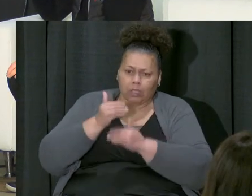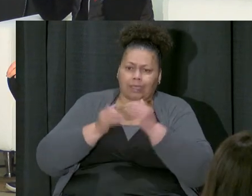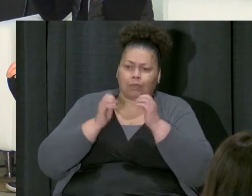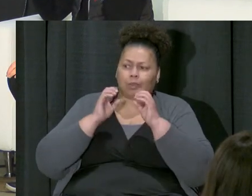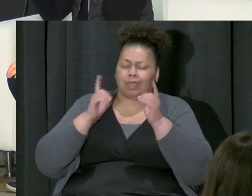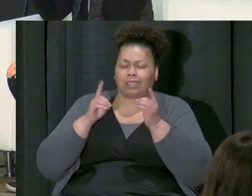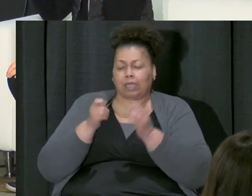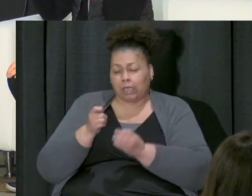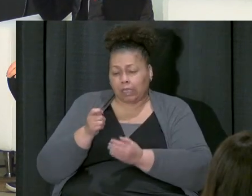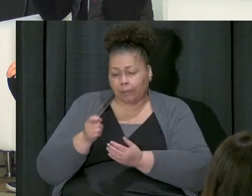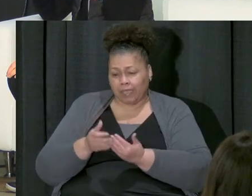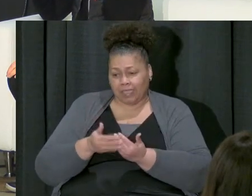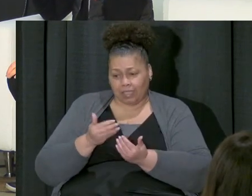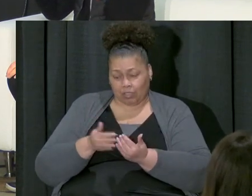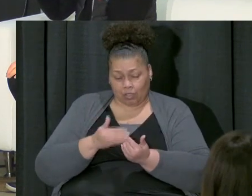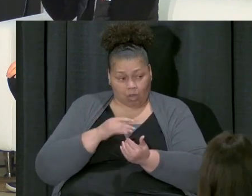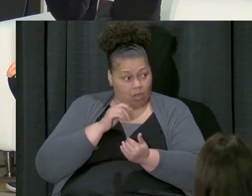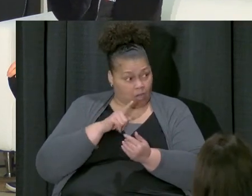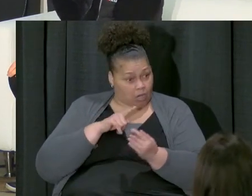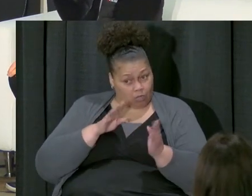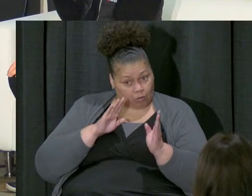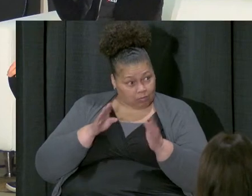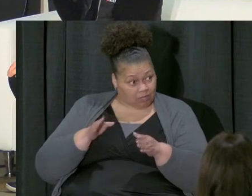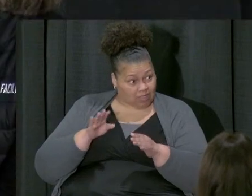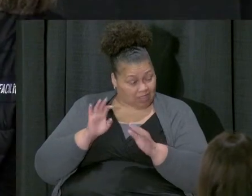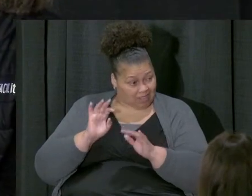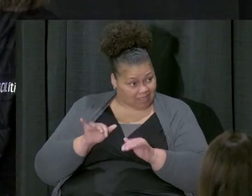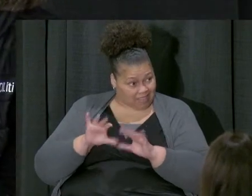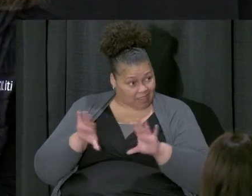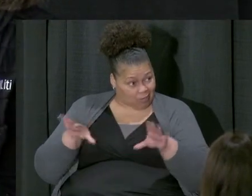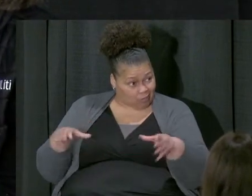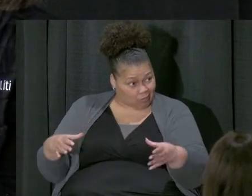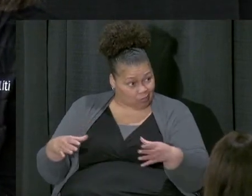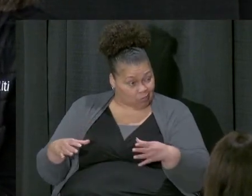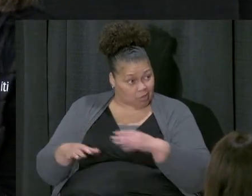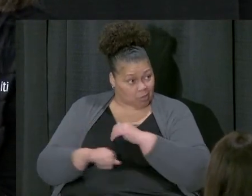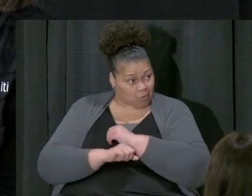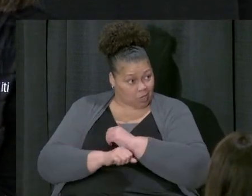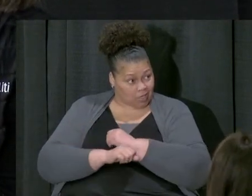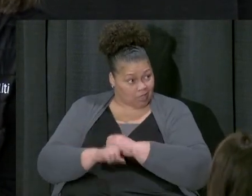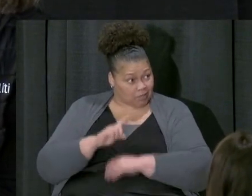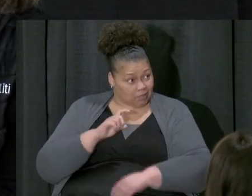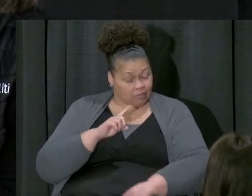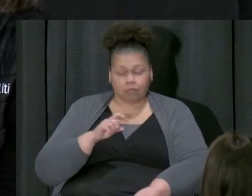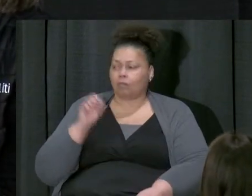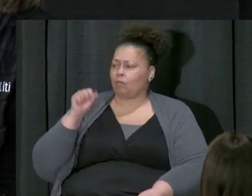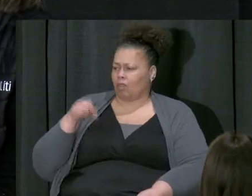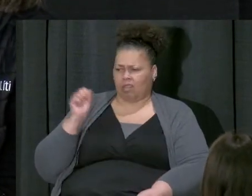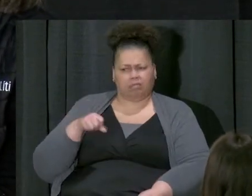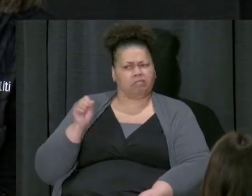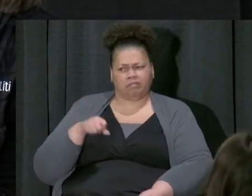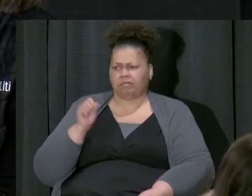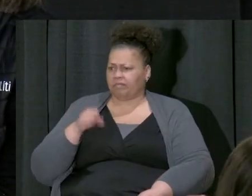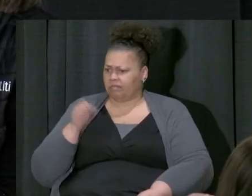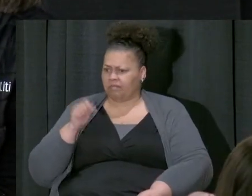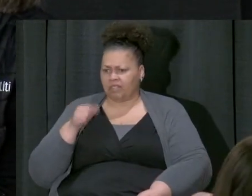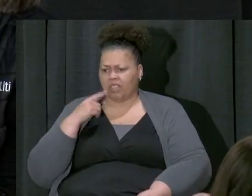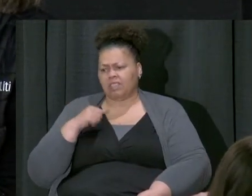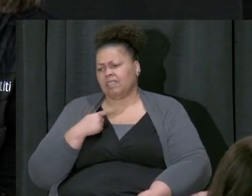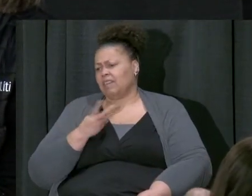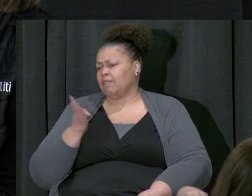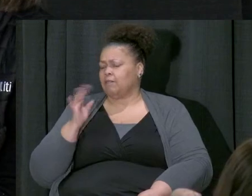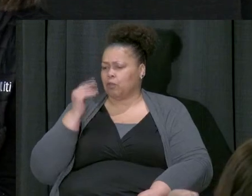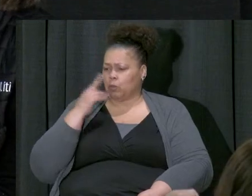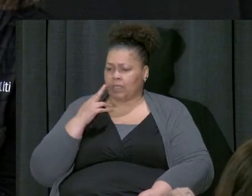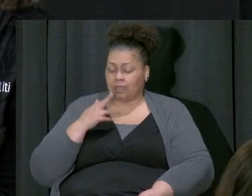are you building into that market? Are you expanding in that market? We are, absolutely. For several reasons. Number one, the